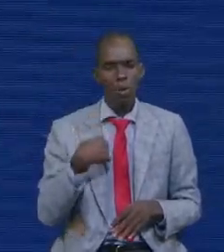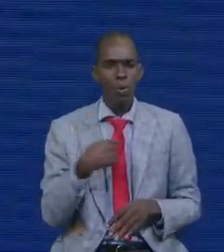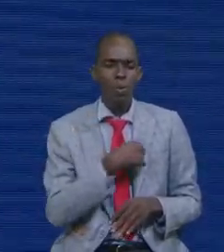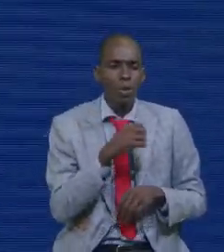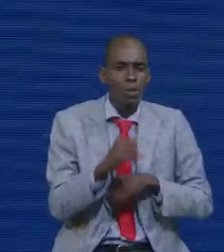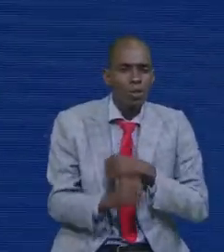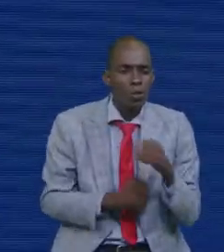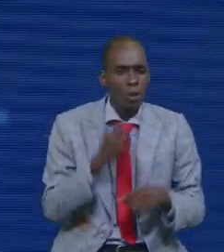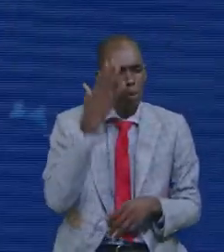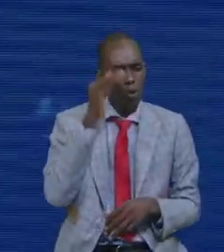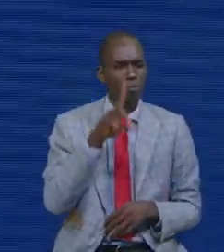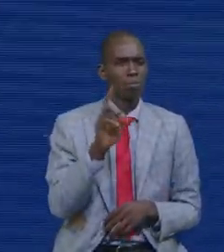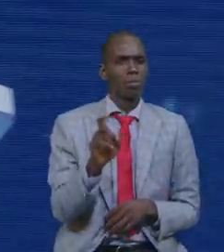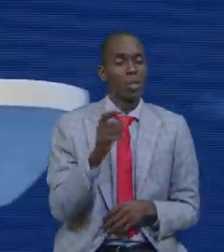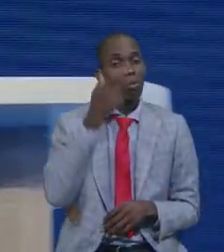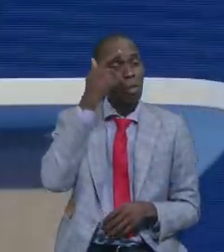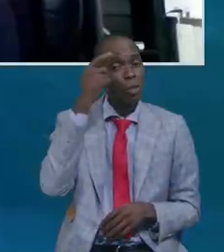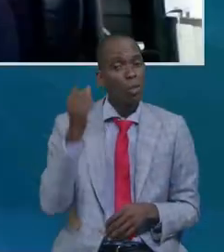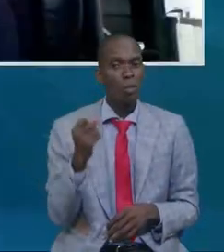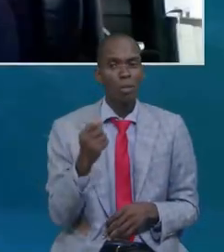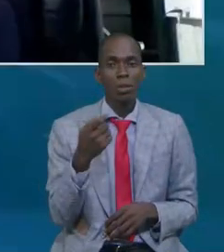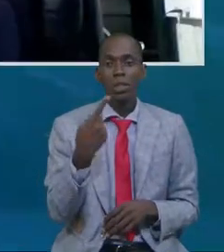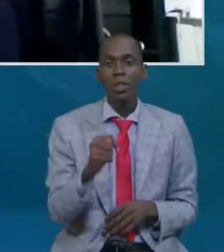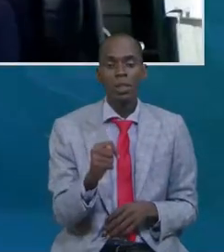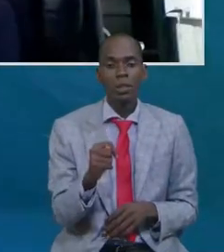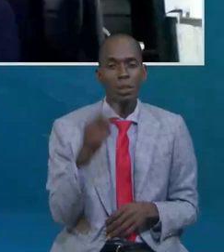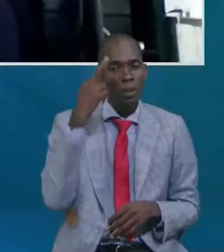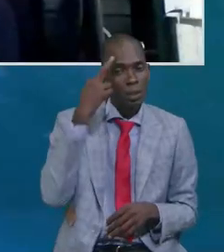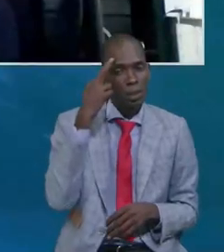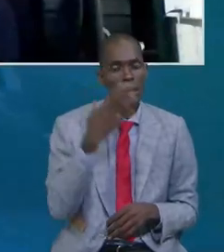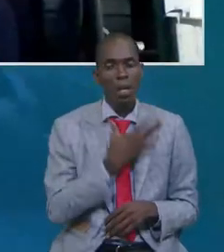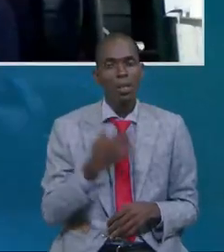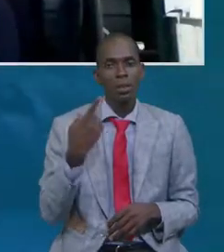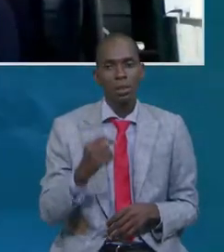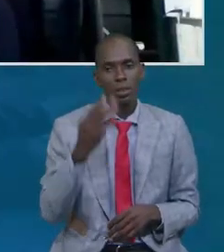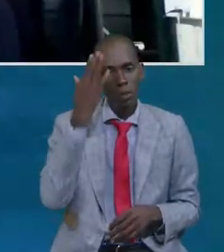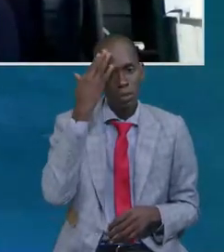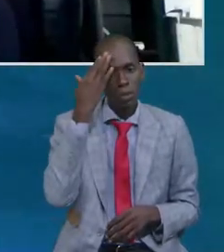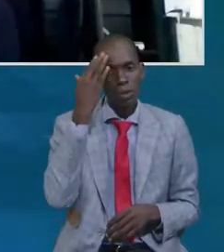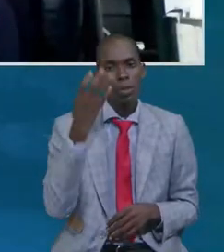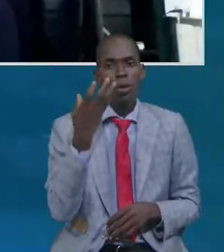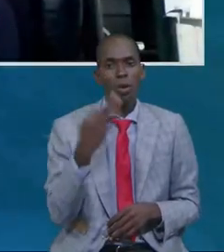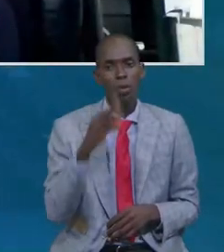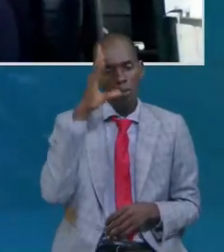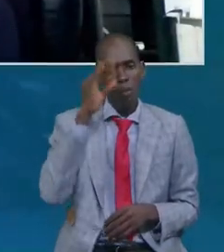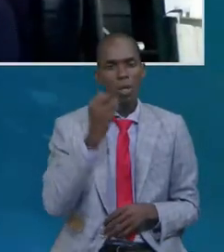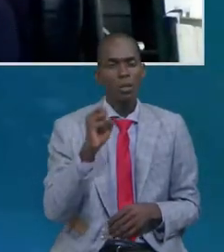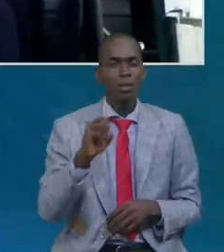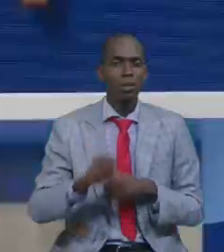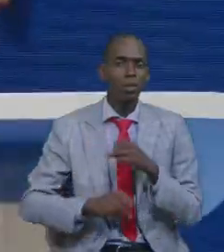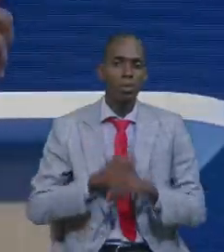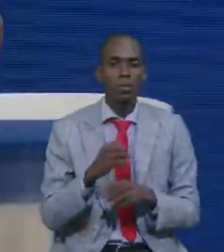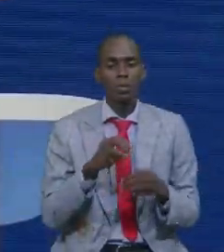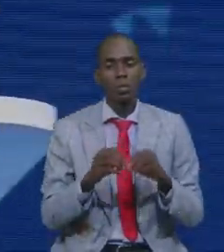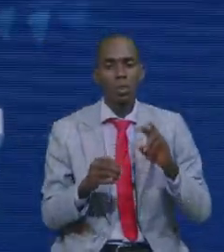The cause, the comprehension of man's suffering. Number two, the conviction and